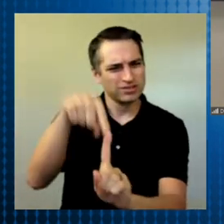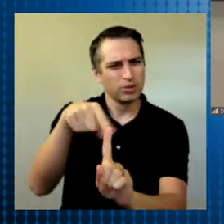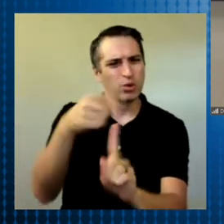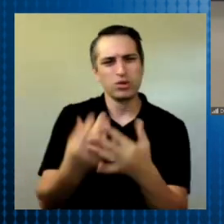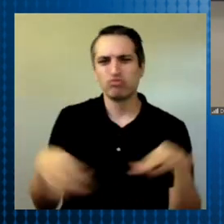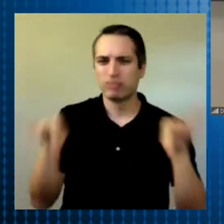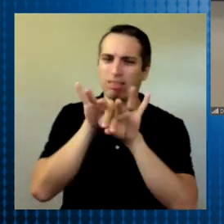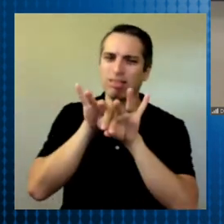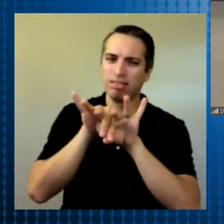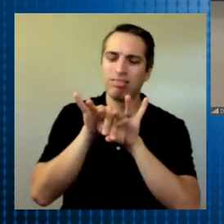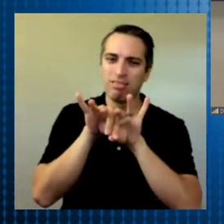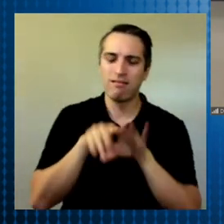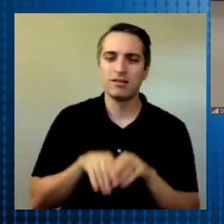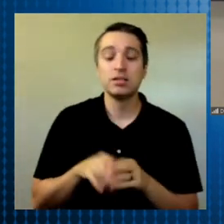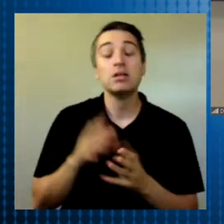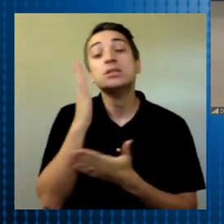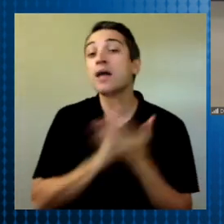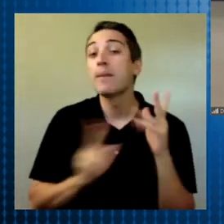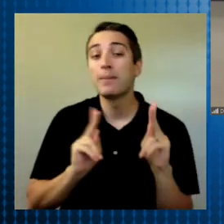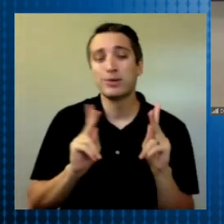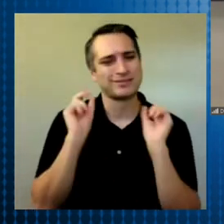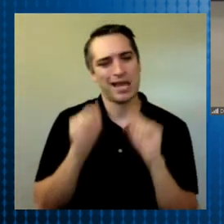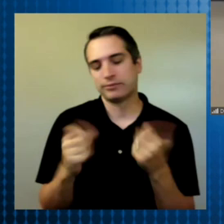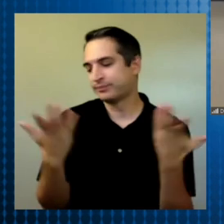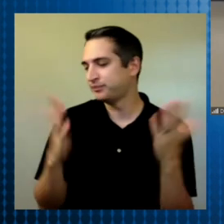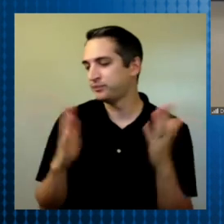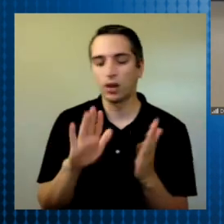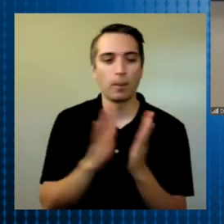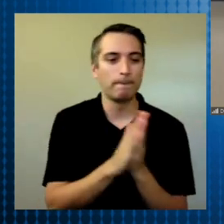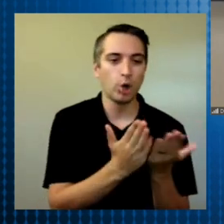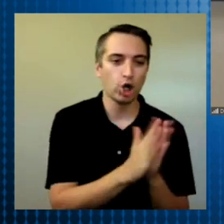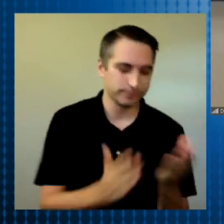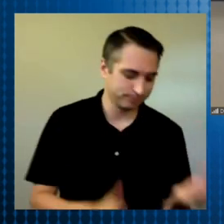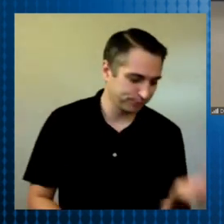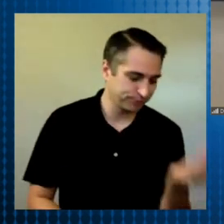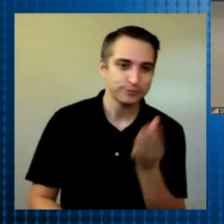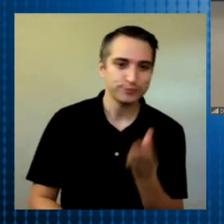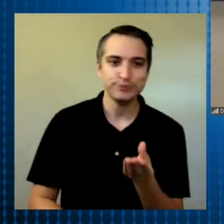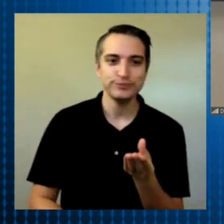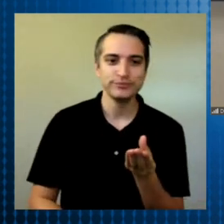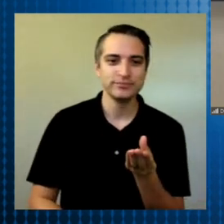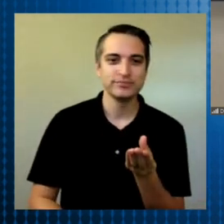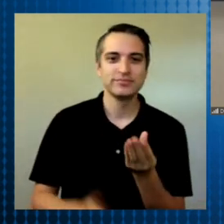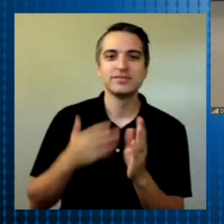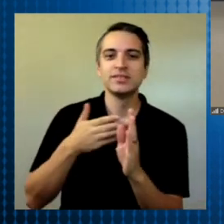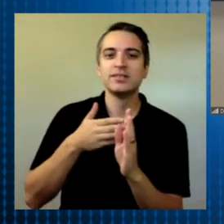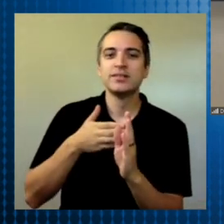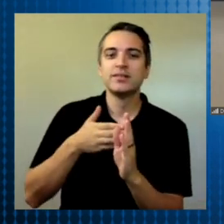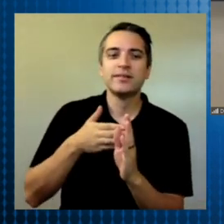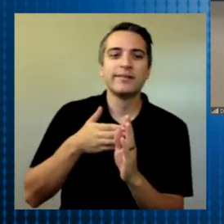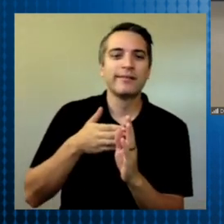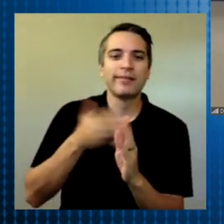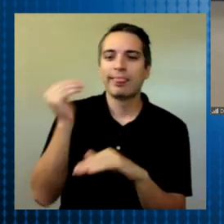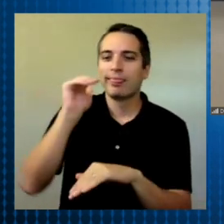people can pick up a book the night before a calculus exam and get